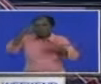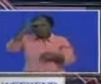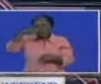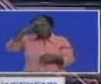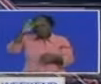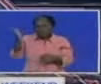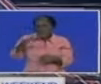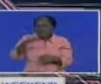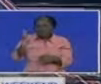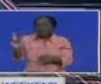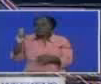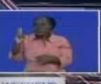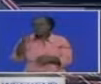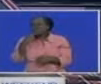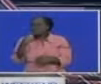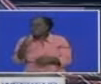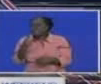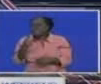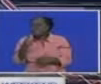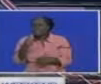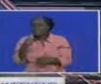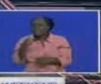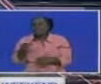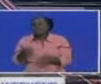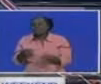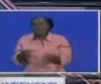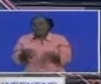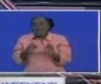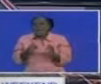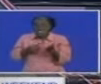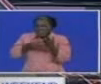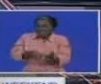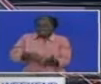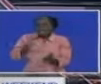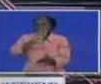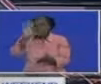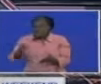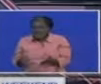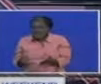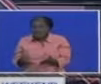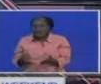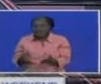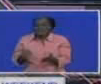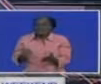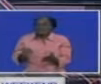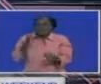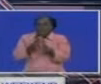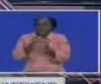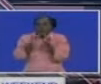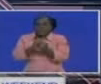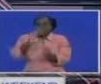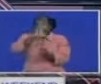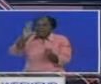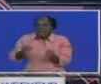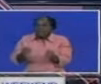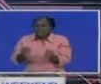Uhuru's speech. They was offer emphasis on about Africa, about working with the African countries and looking for